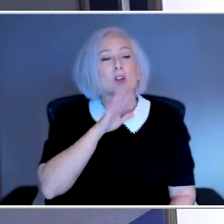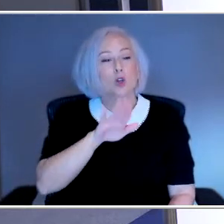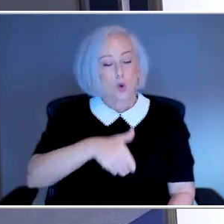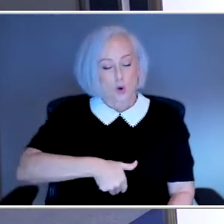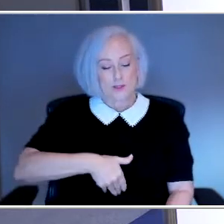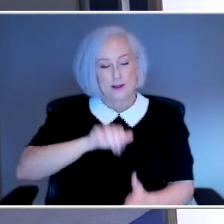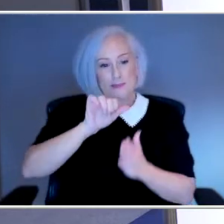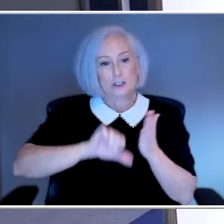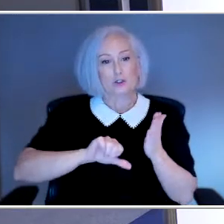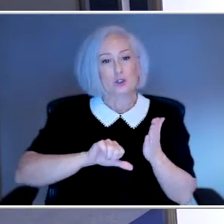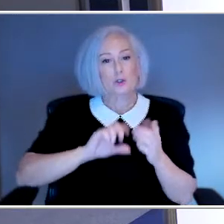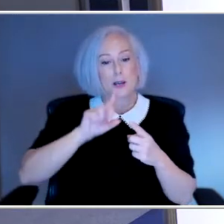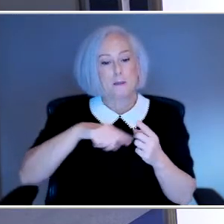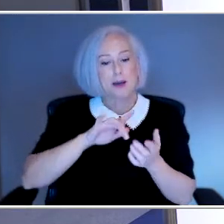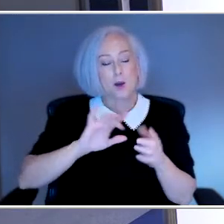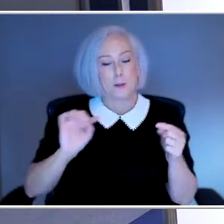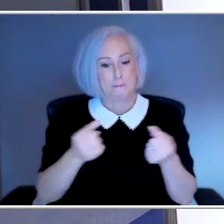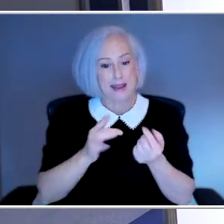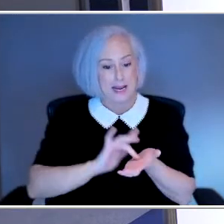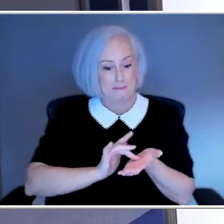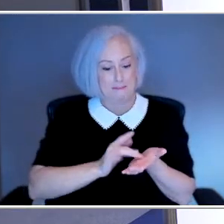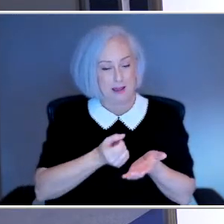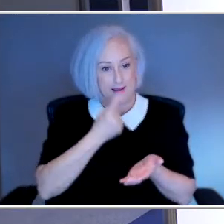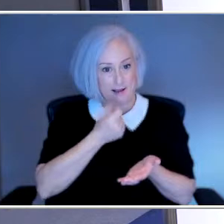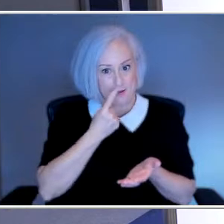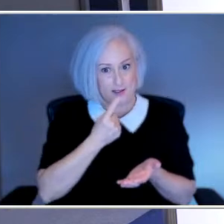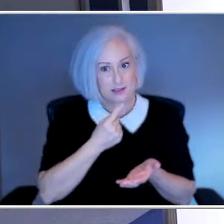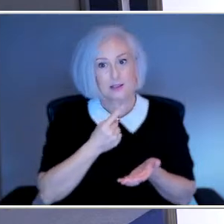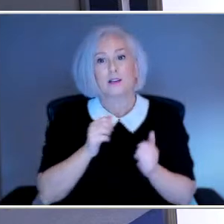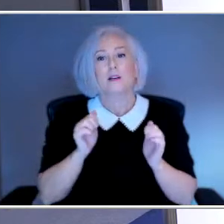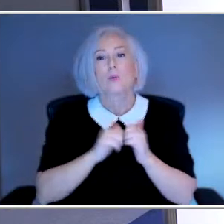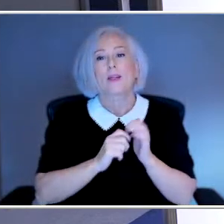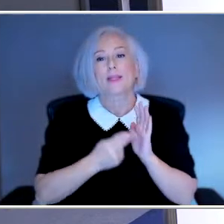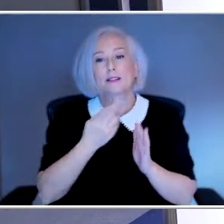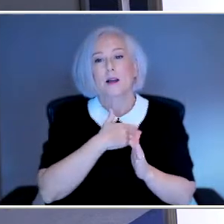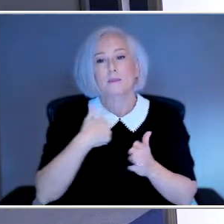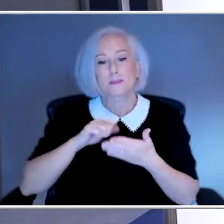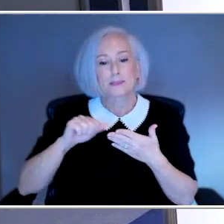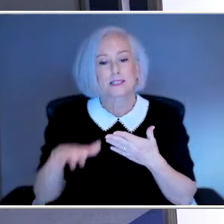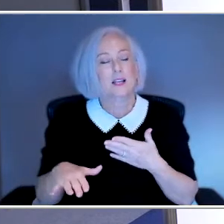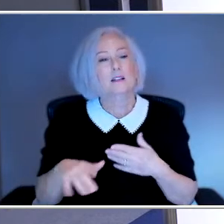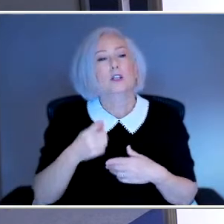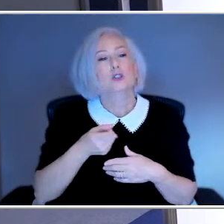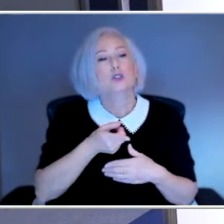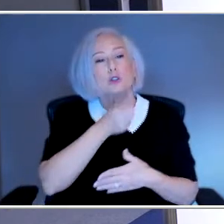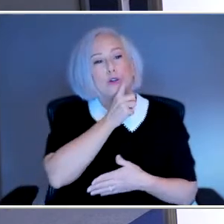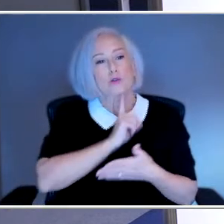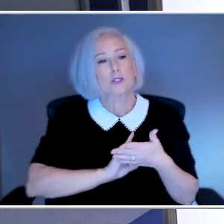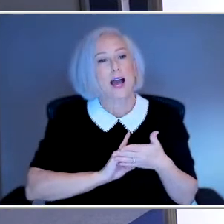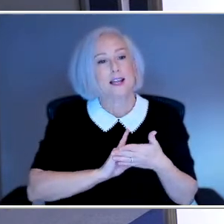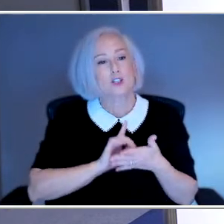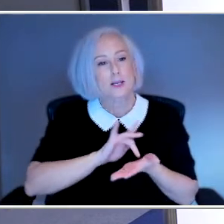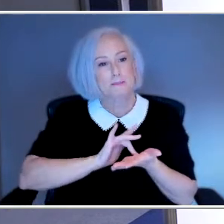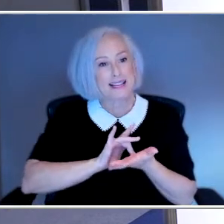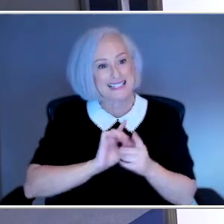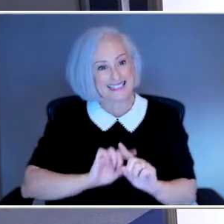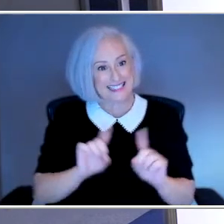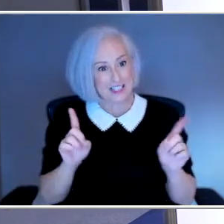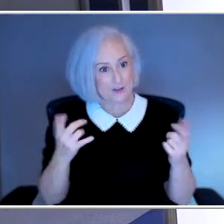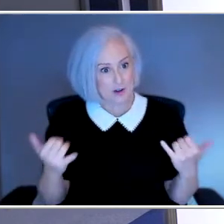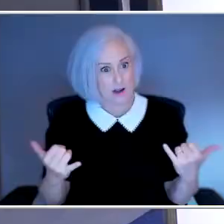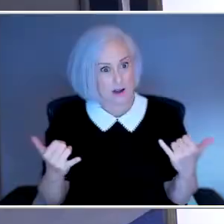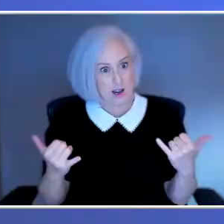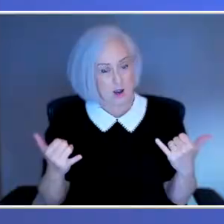pain meds when you had your double mastectomy, but just question if you digest medicine differently now with no